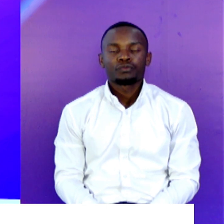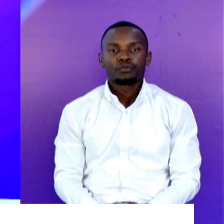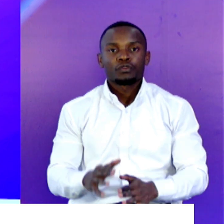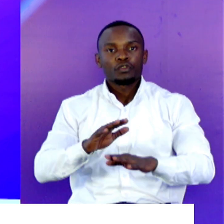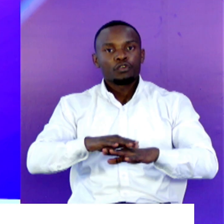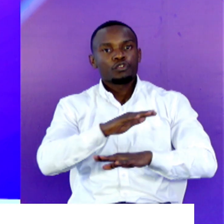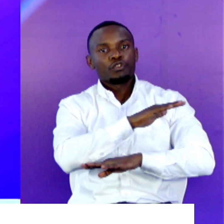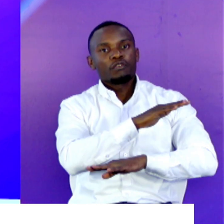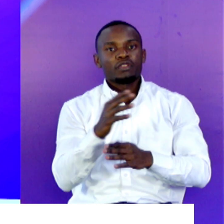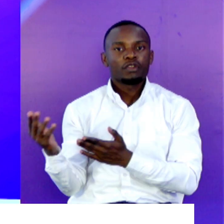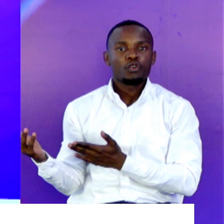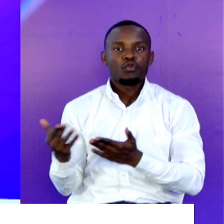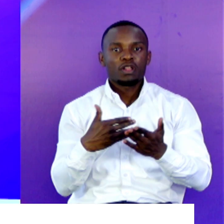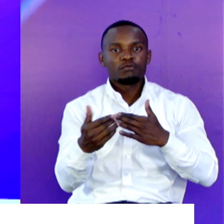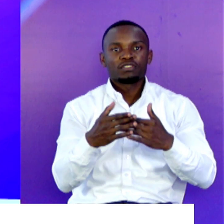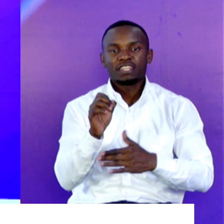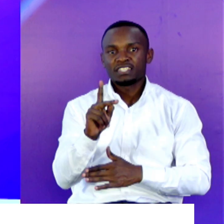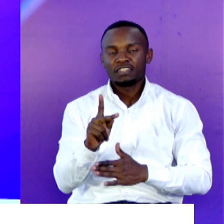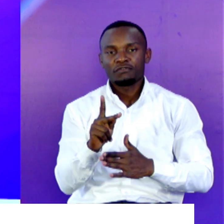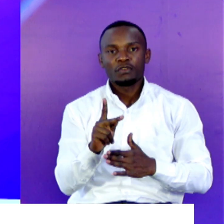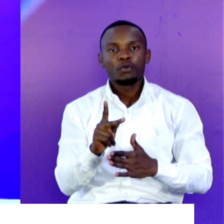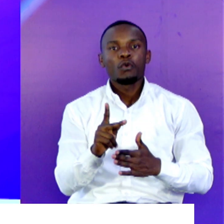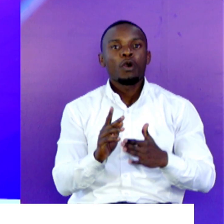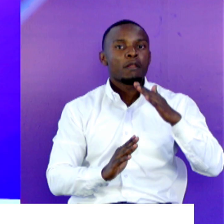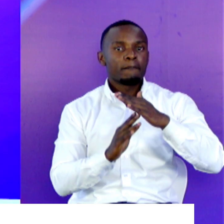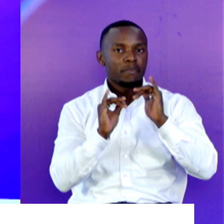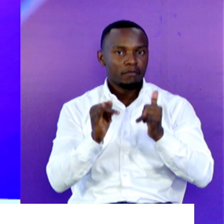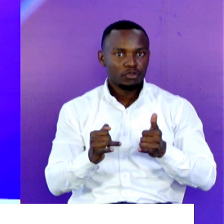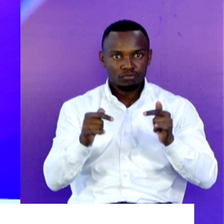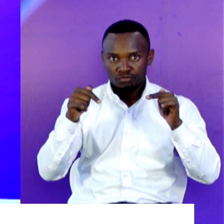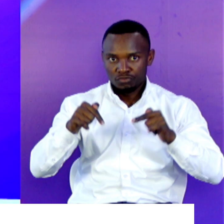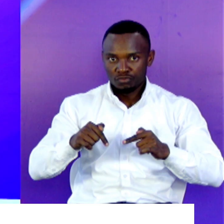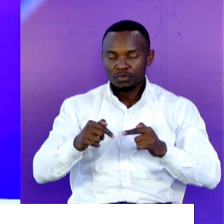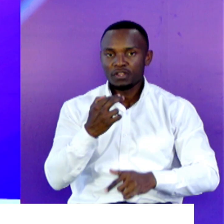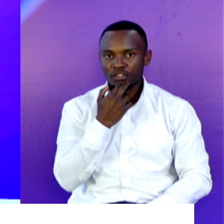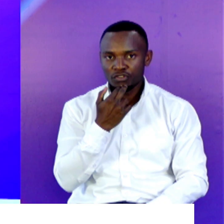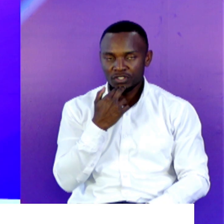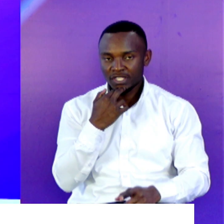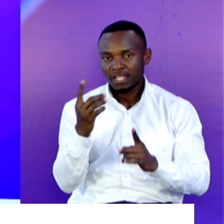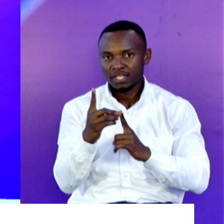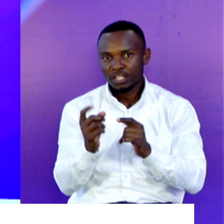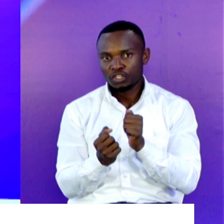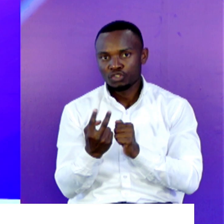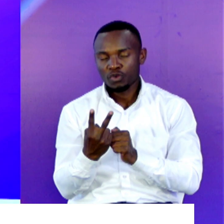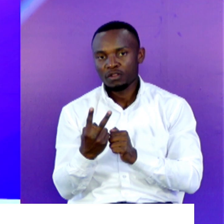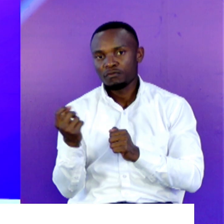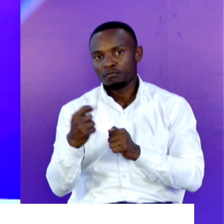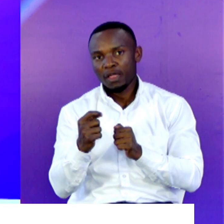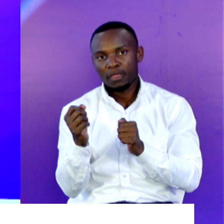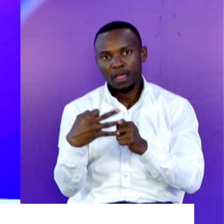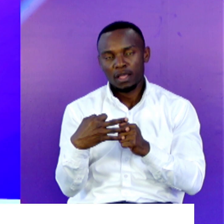Good evening and welcome to Science TV Prime News, the Tuesday edition, today being on the 12th of August